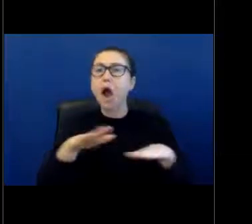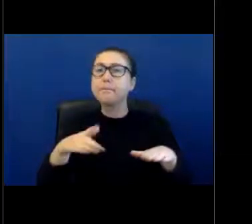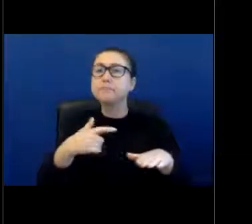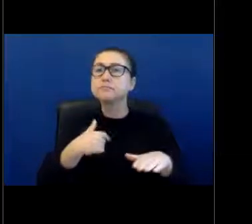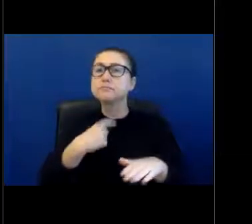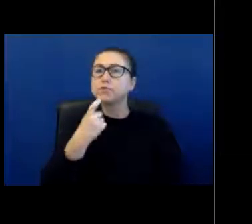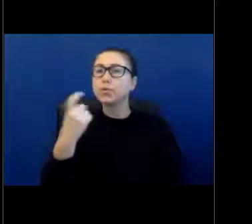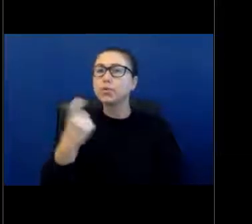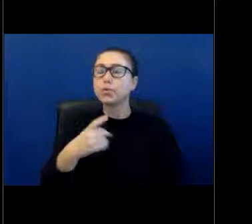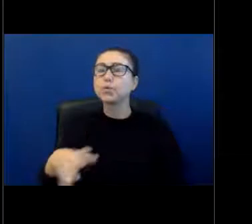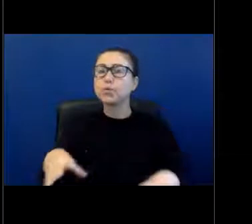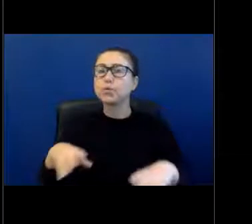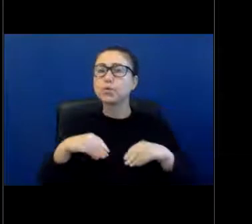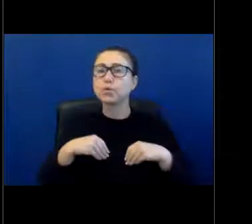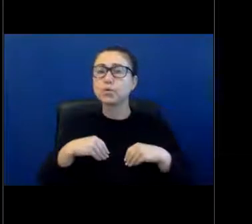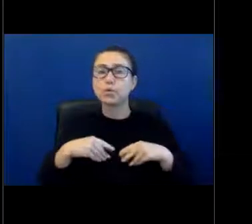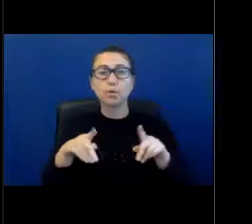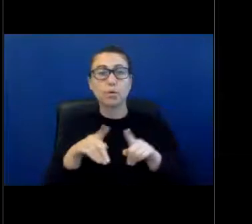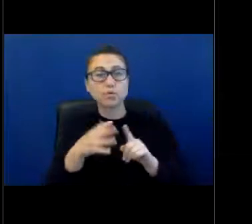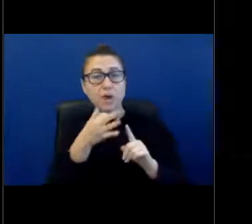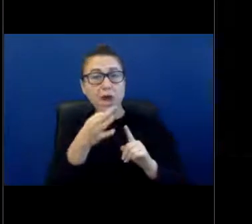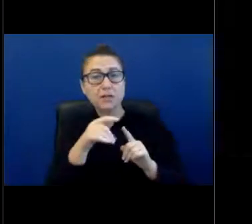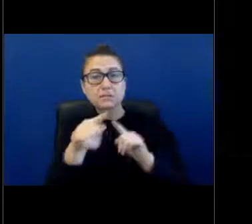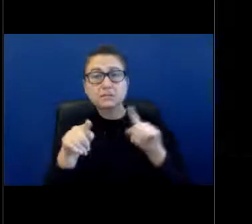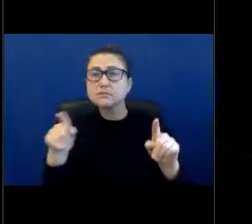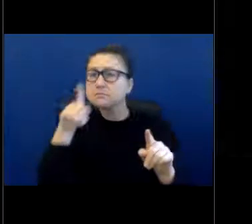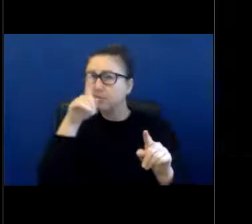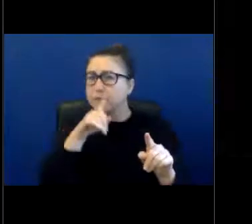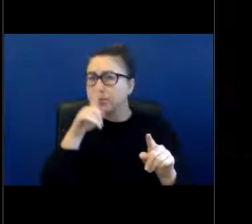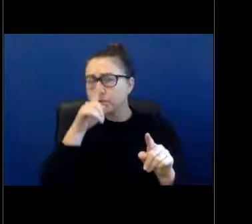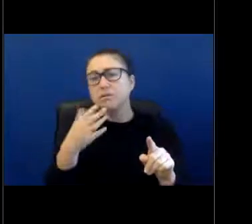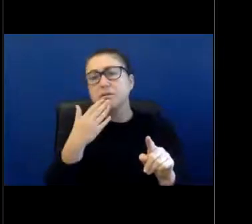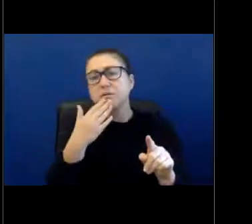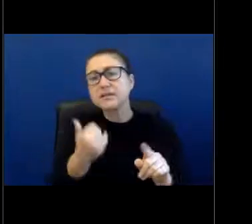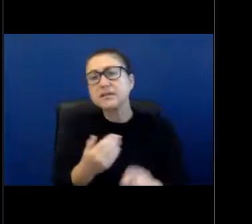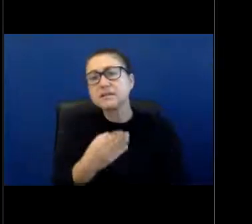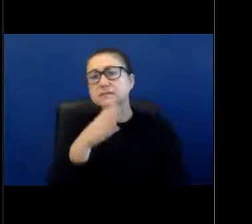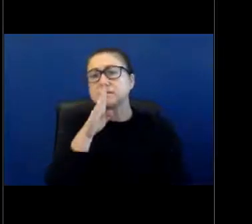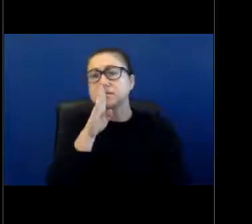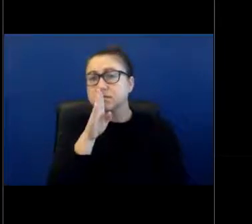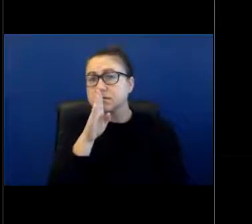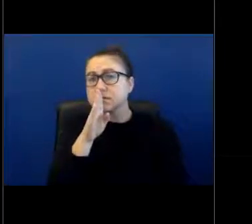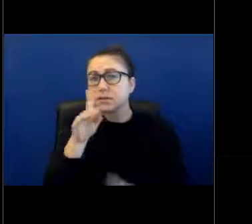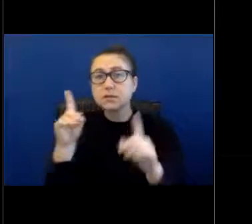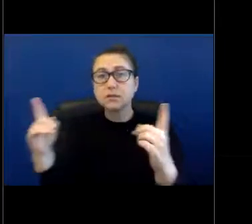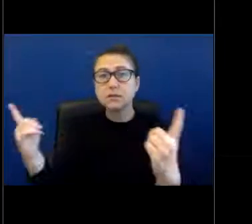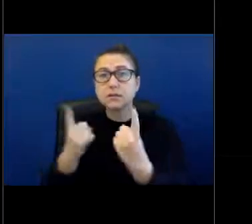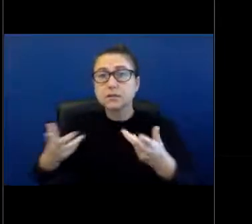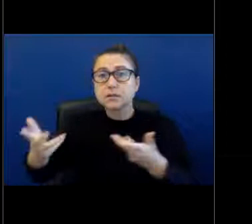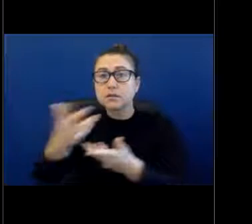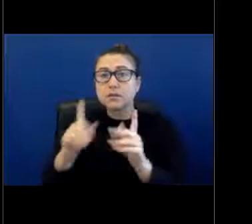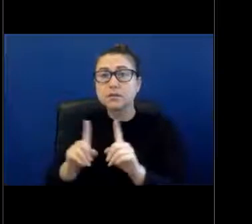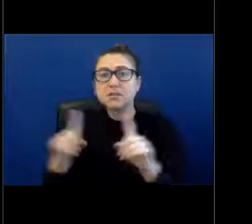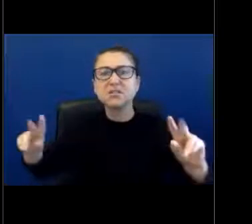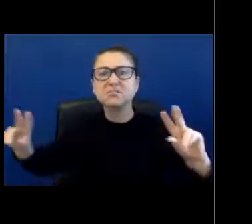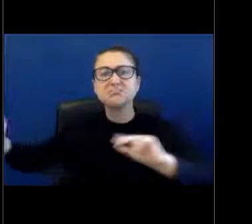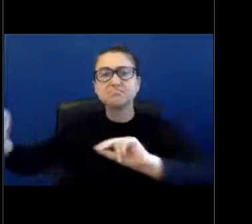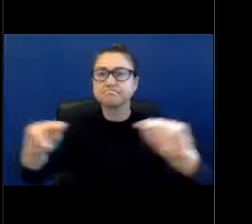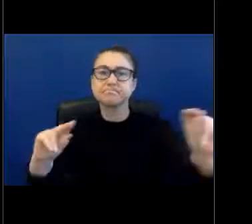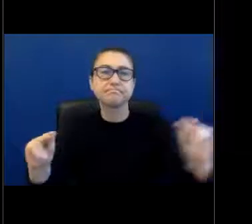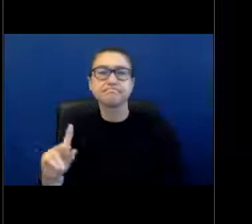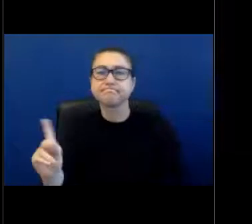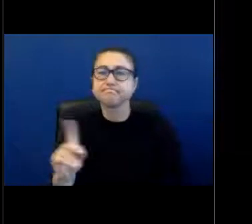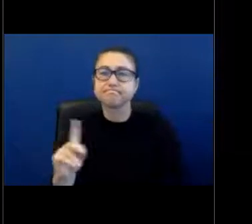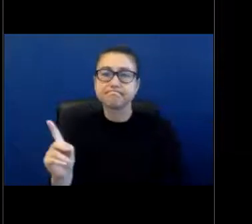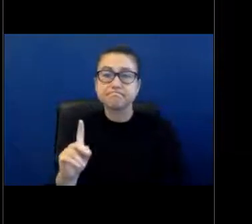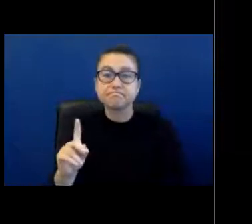people in mediation to also respect that confidentiality. We do all kinds of disputes. So neighbour